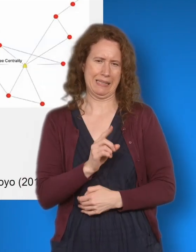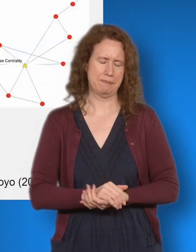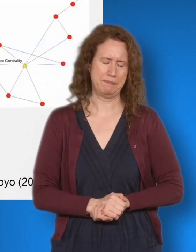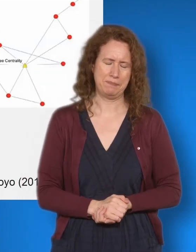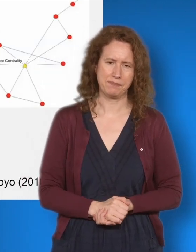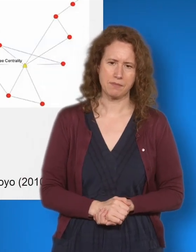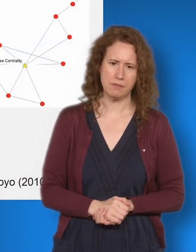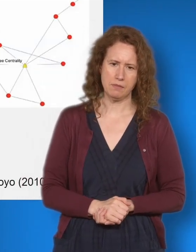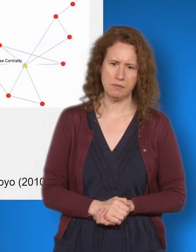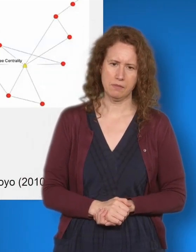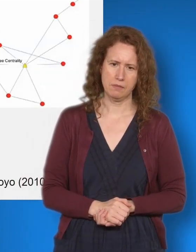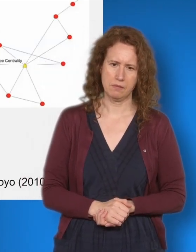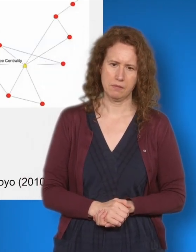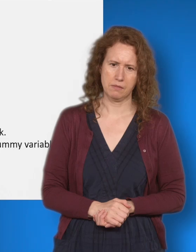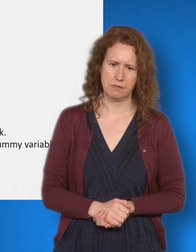networks.